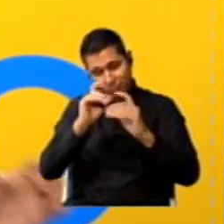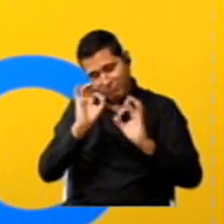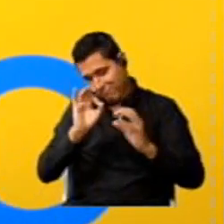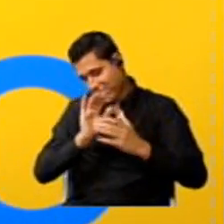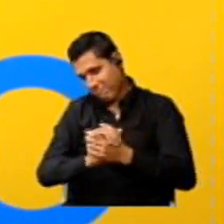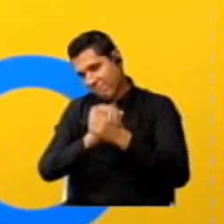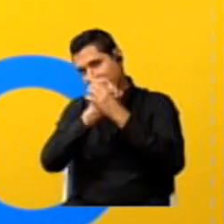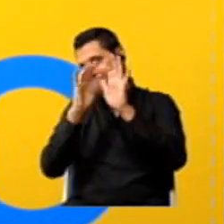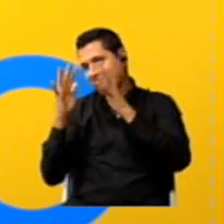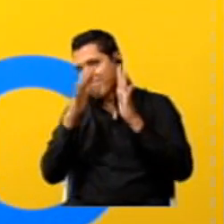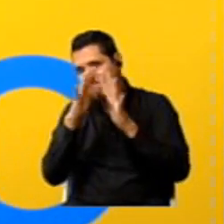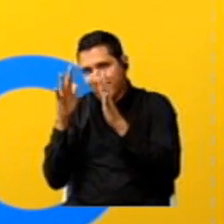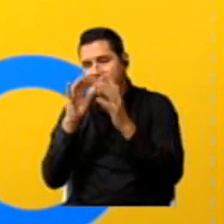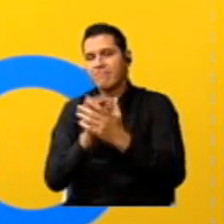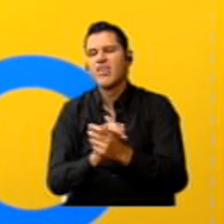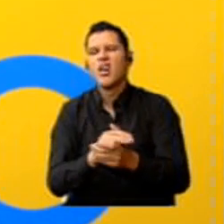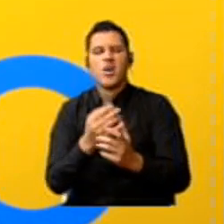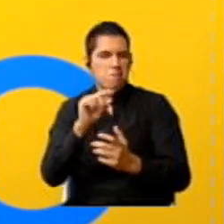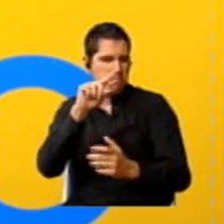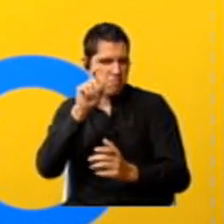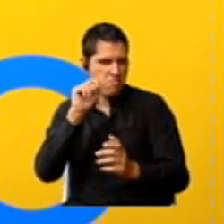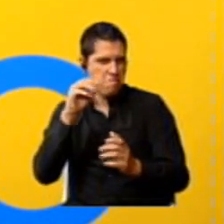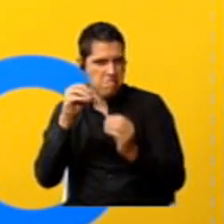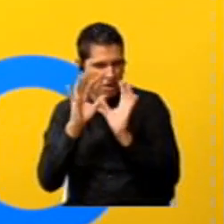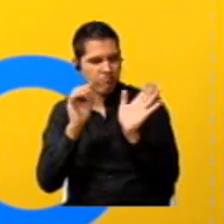good. So what's this?